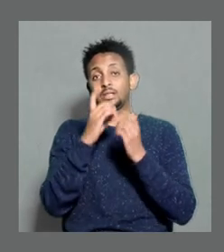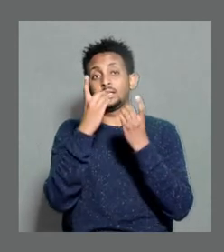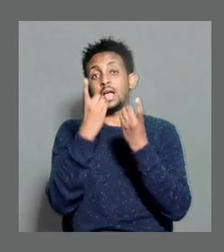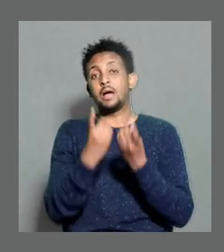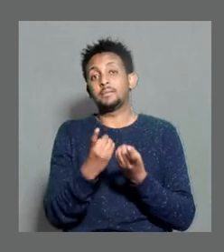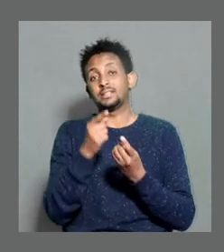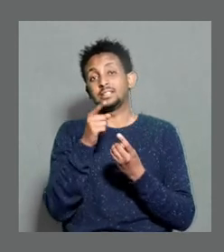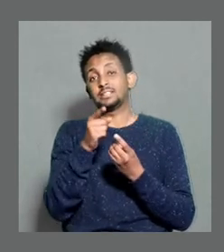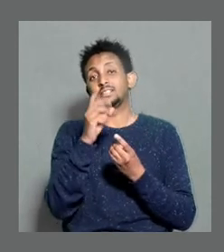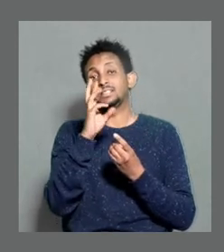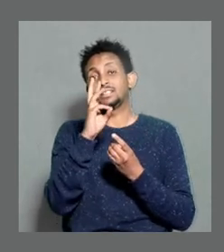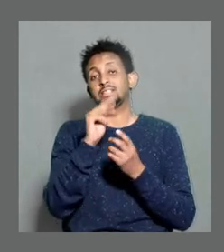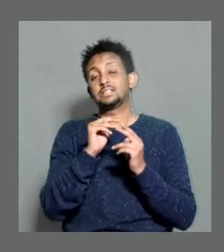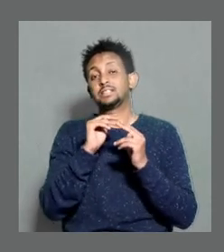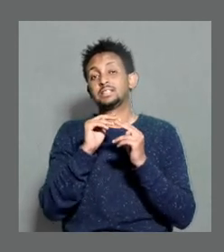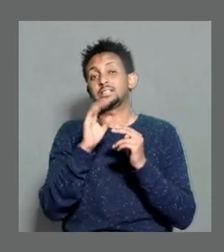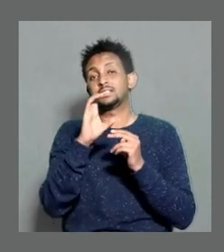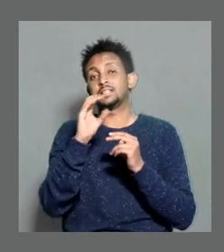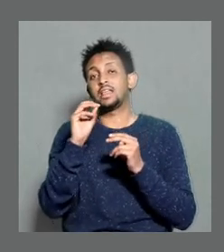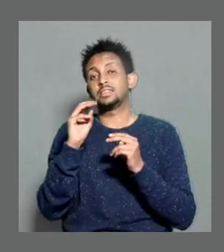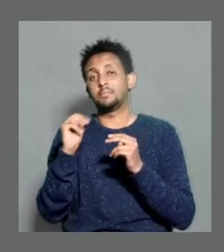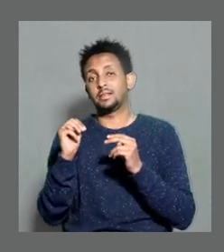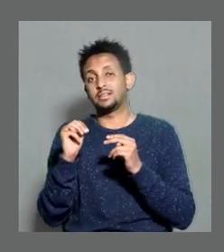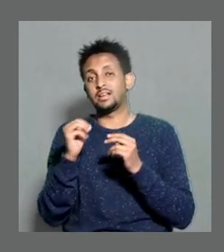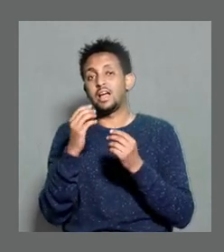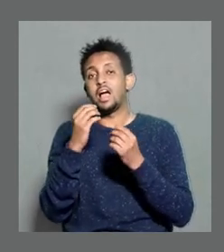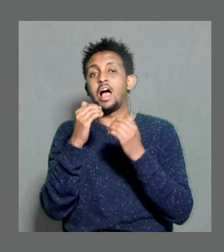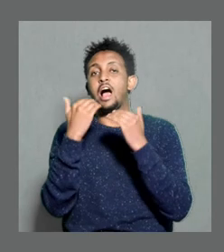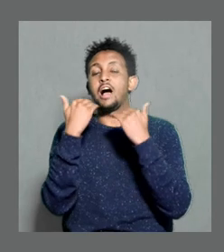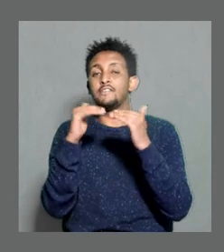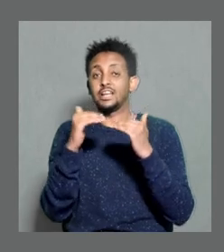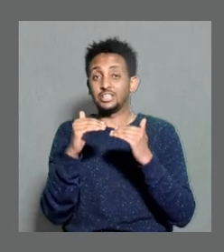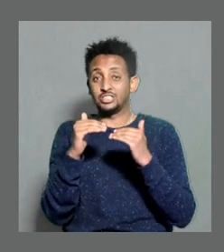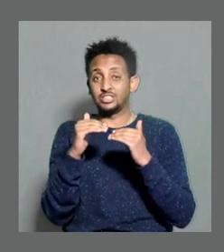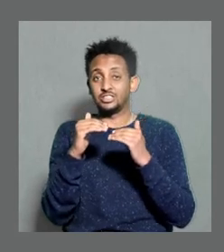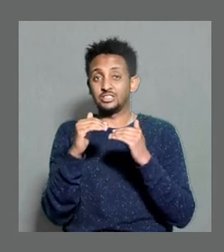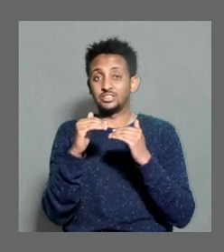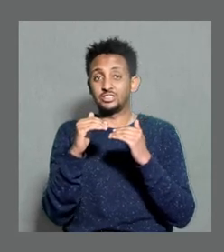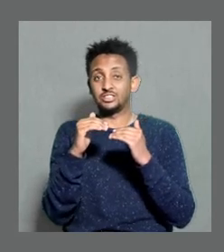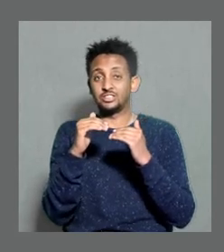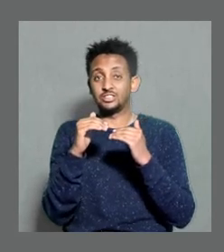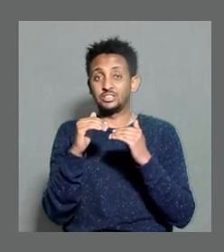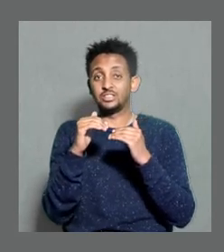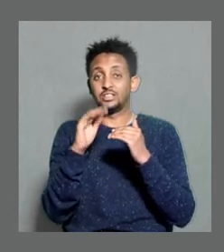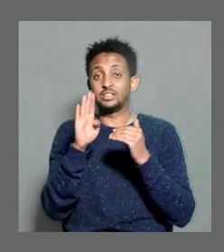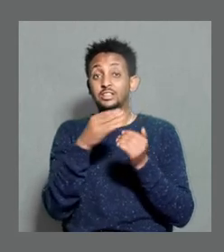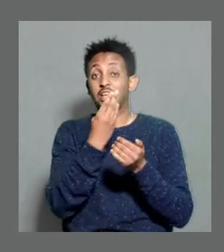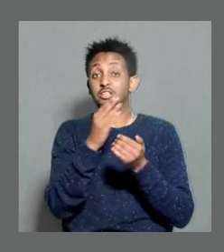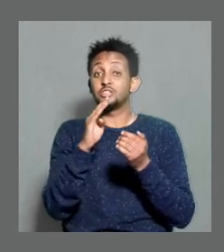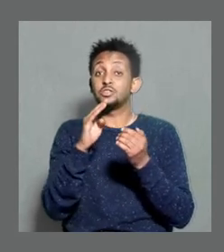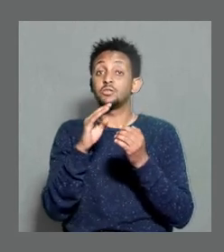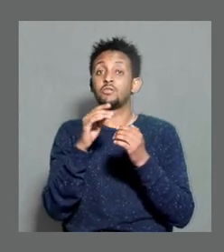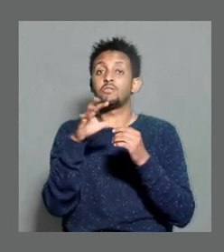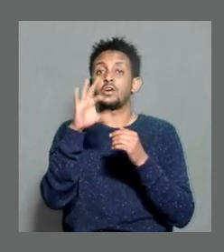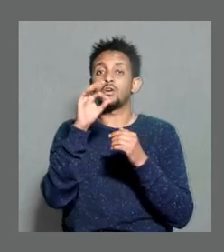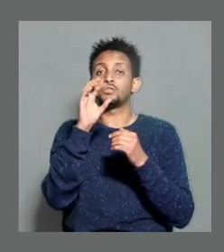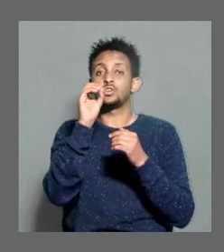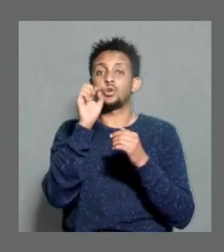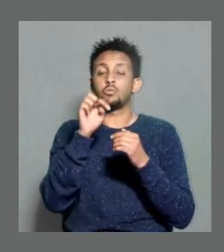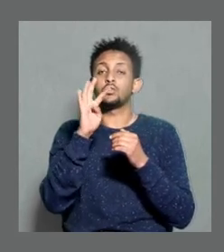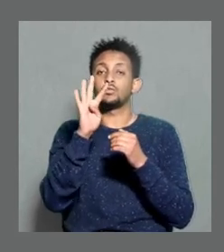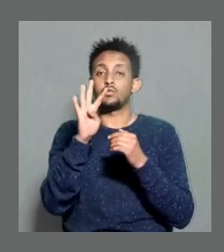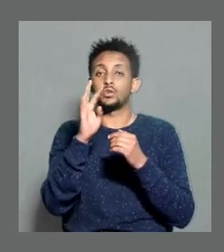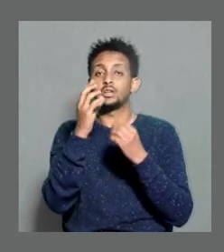diameter, and it is 6 centimeters. The average density of the tennis ball is found to be 0.4